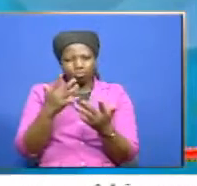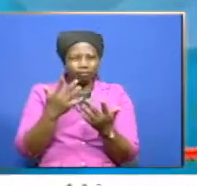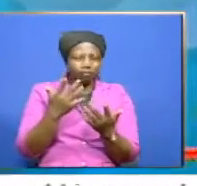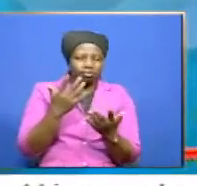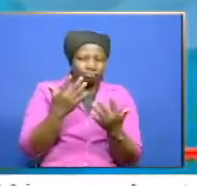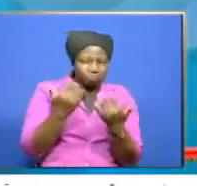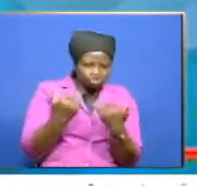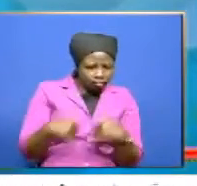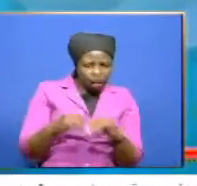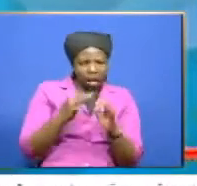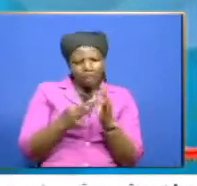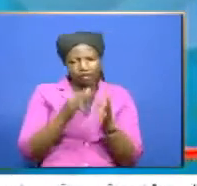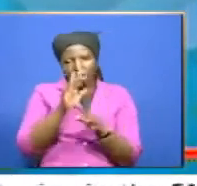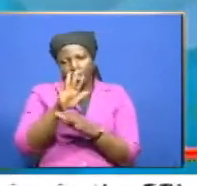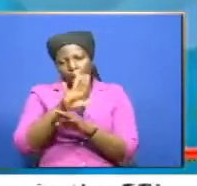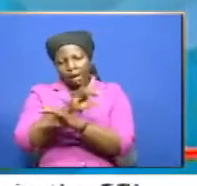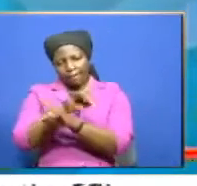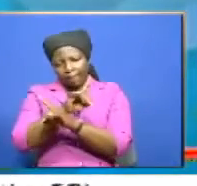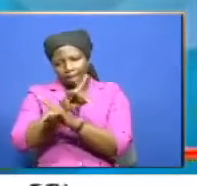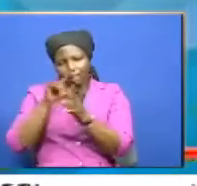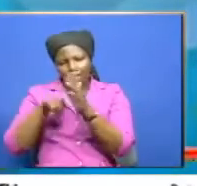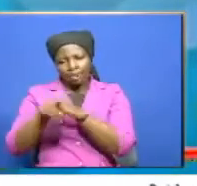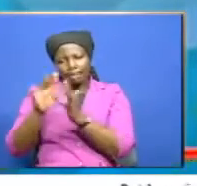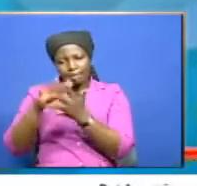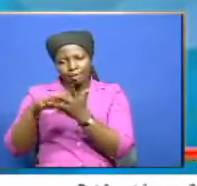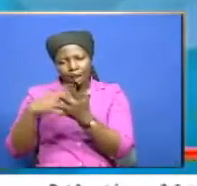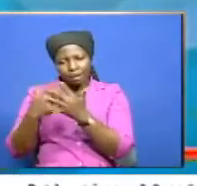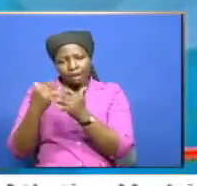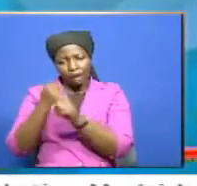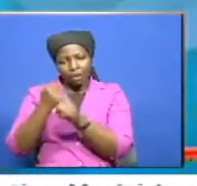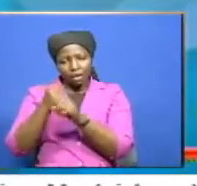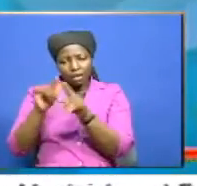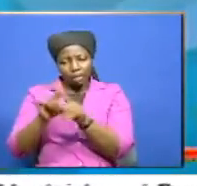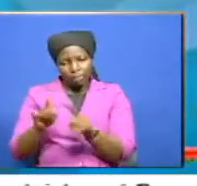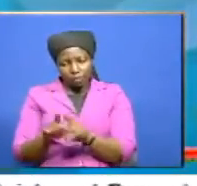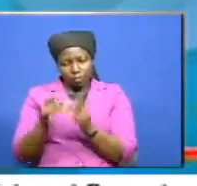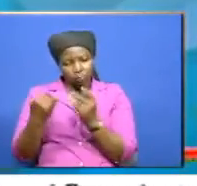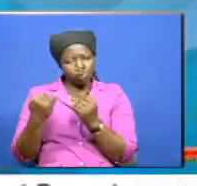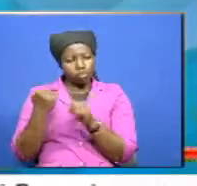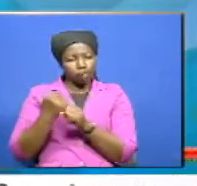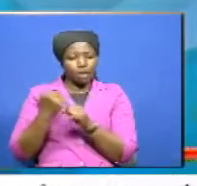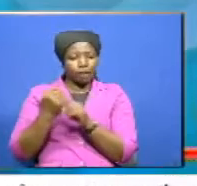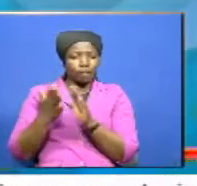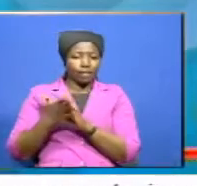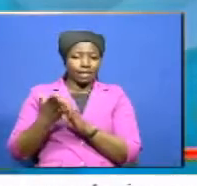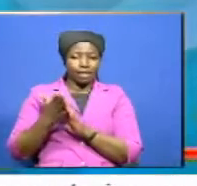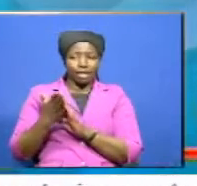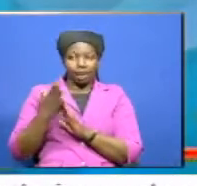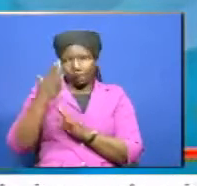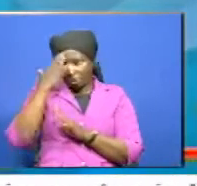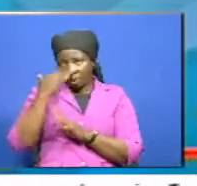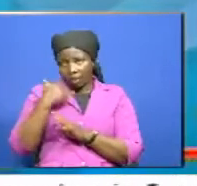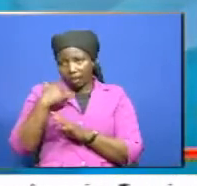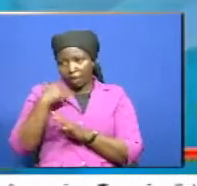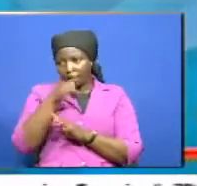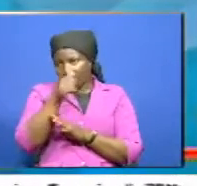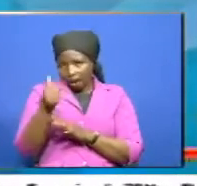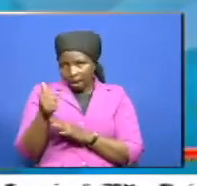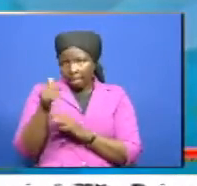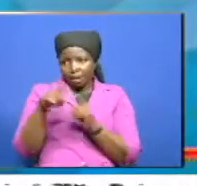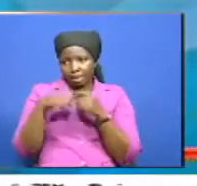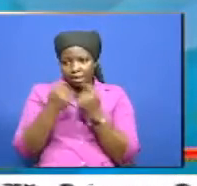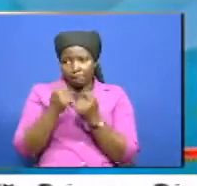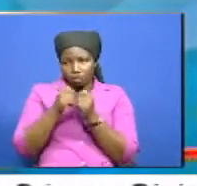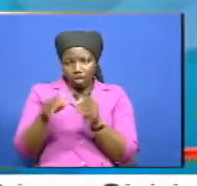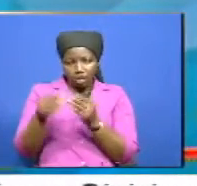are working and whether we are transitioning quick enough. Obviously, there are examples, like you noticed, that allowed other teams to get opportunities. And